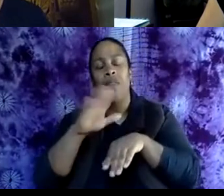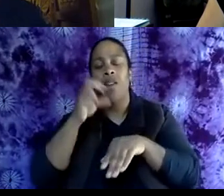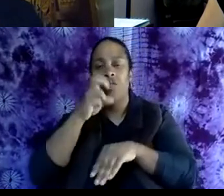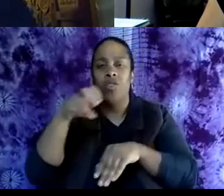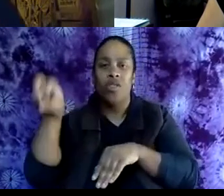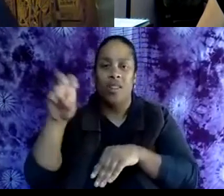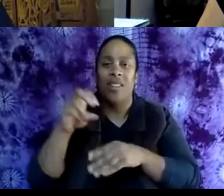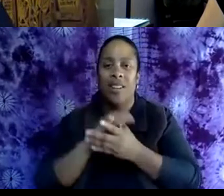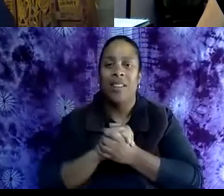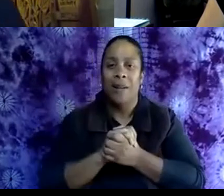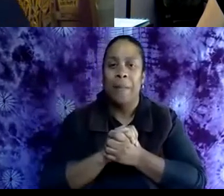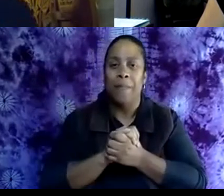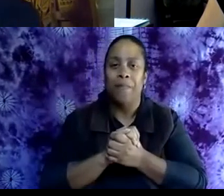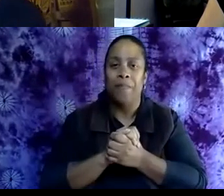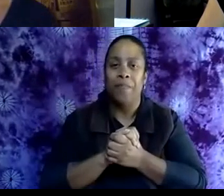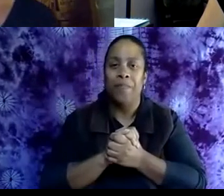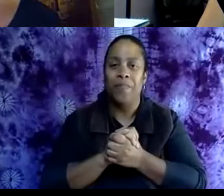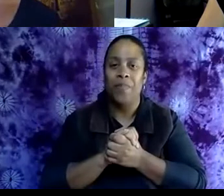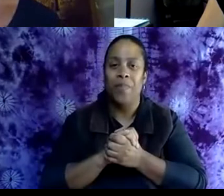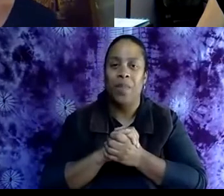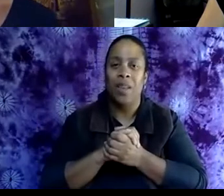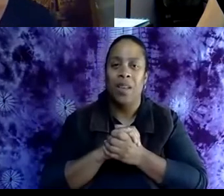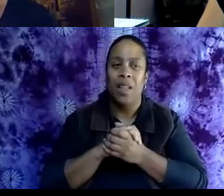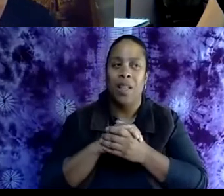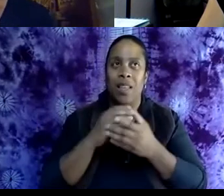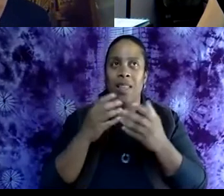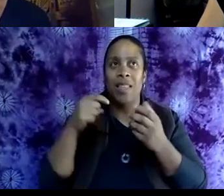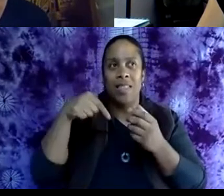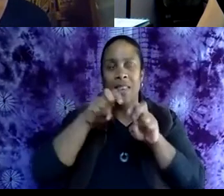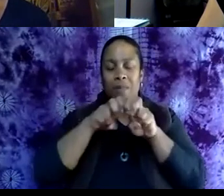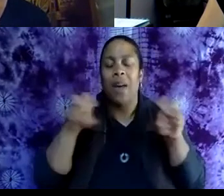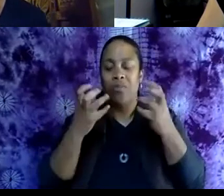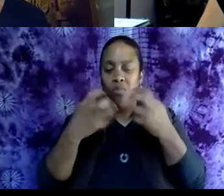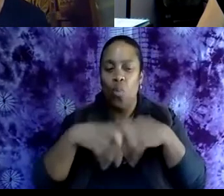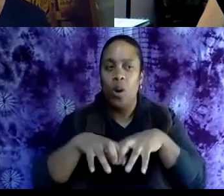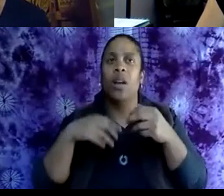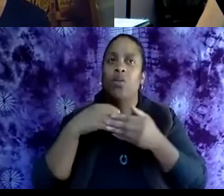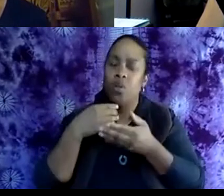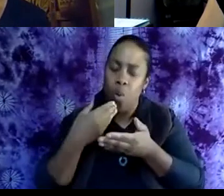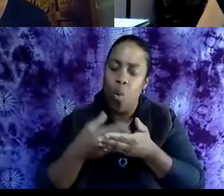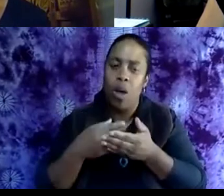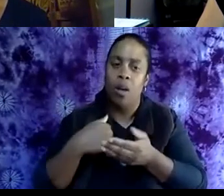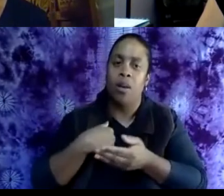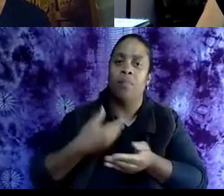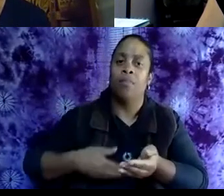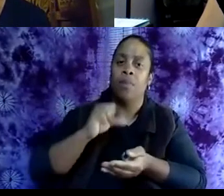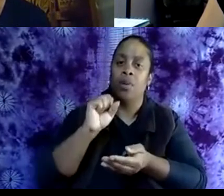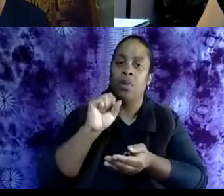these panels really, as Henry said, is just so beautiful. But I'm Susan Watkins with Inspired